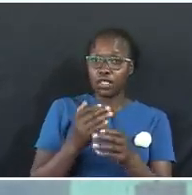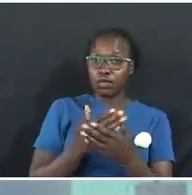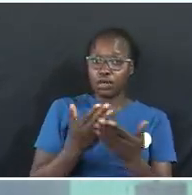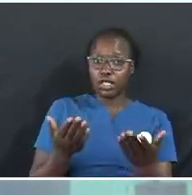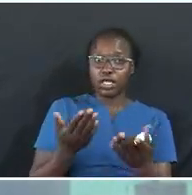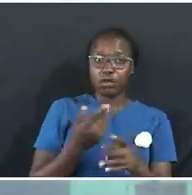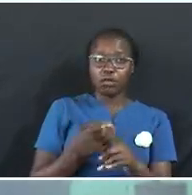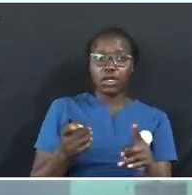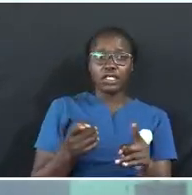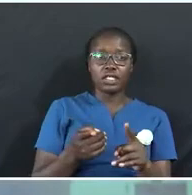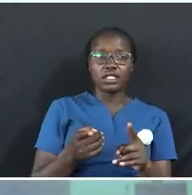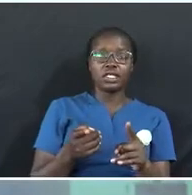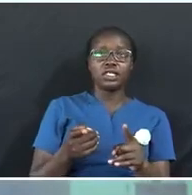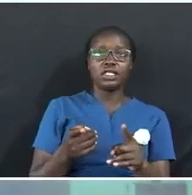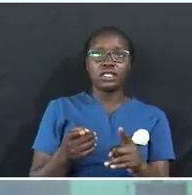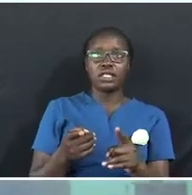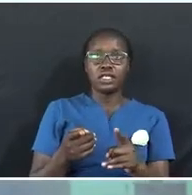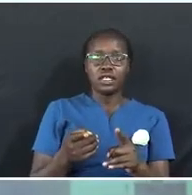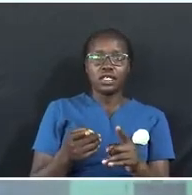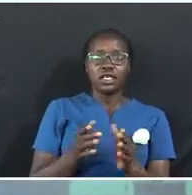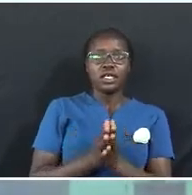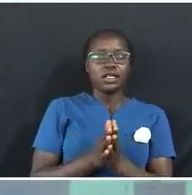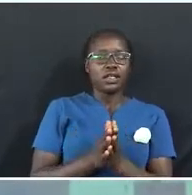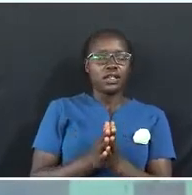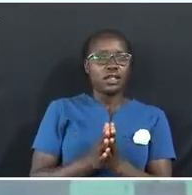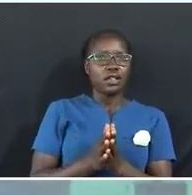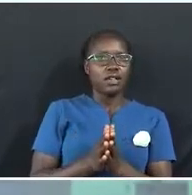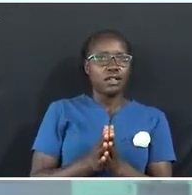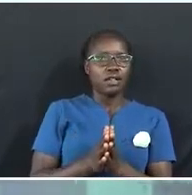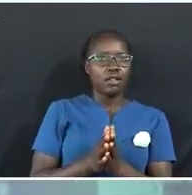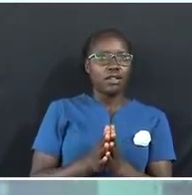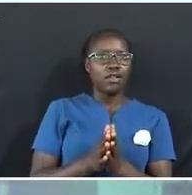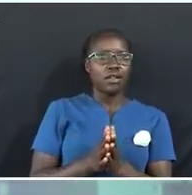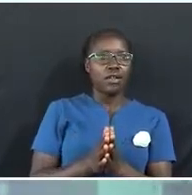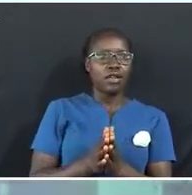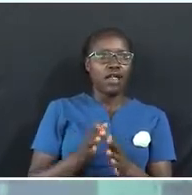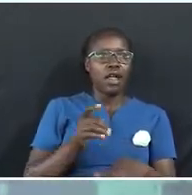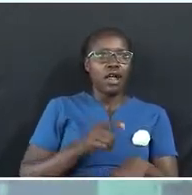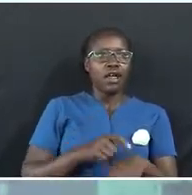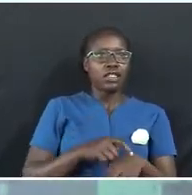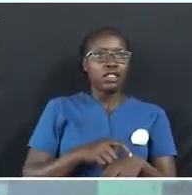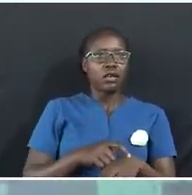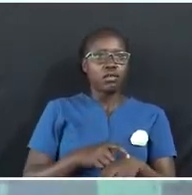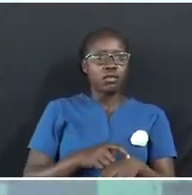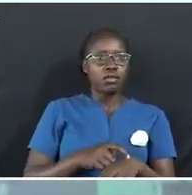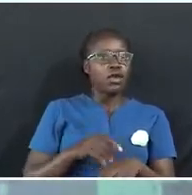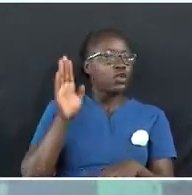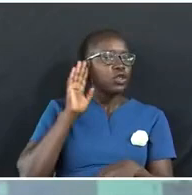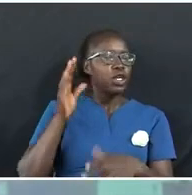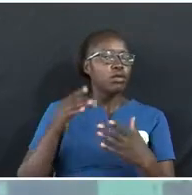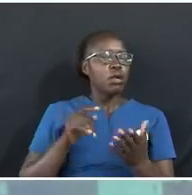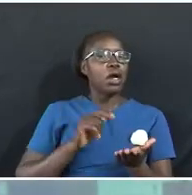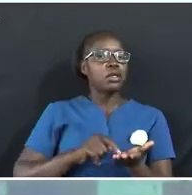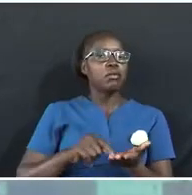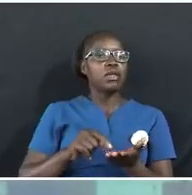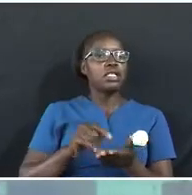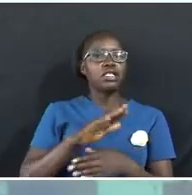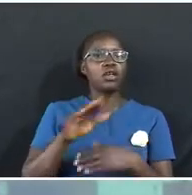one, it's in a high rate. People are building everywhere. When you hear people are planting everywhere,